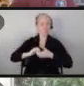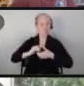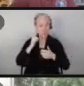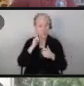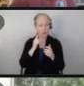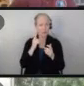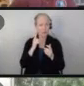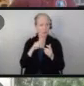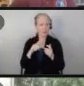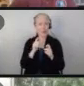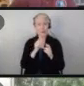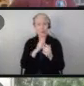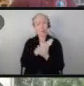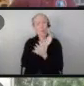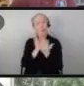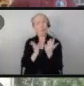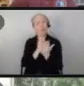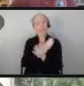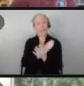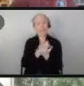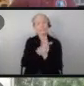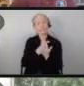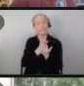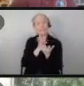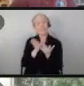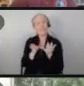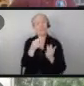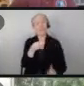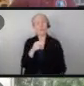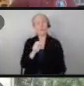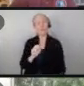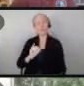human and systems integration. Thank you.